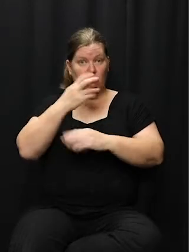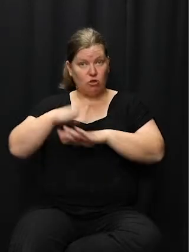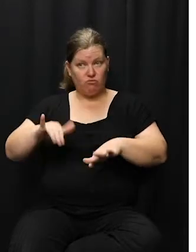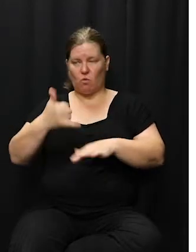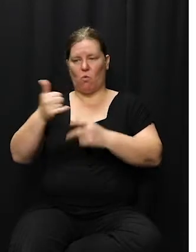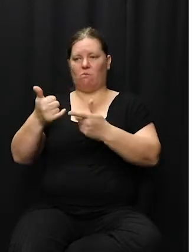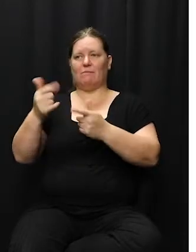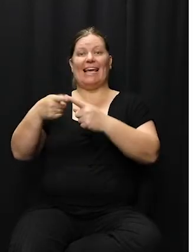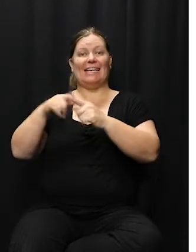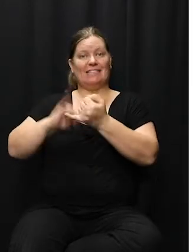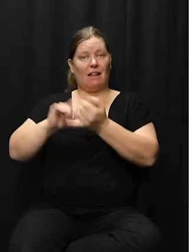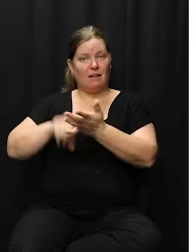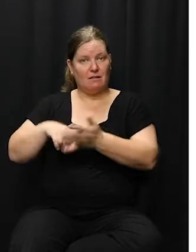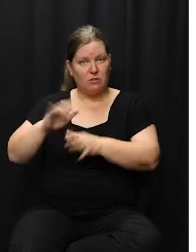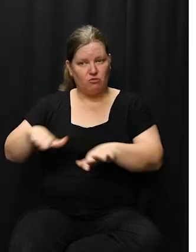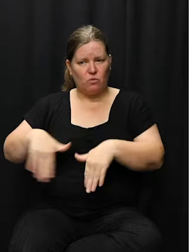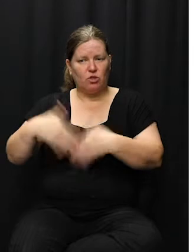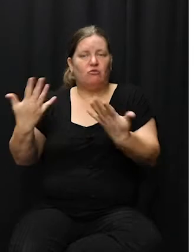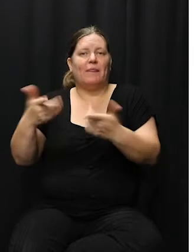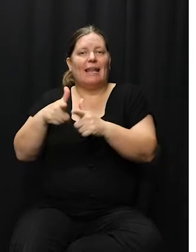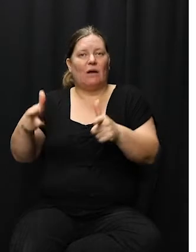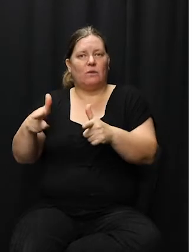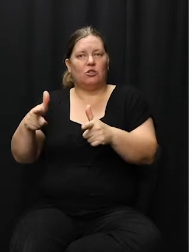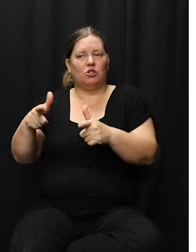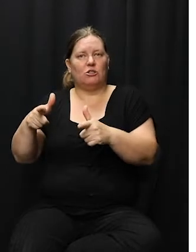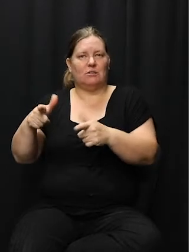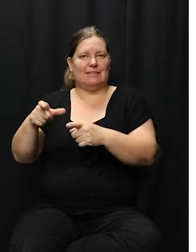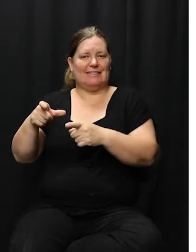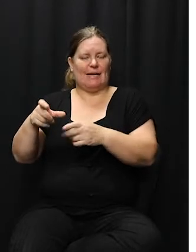for oral children and ESL children as well.